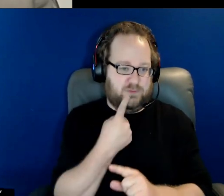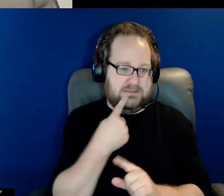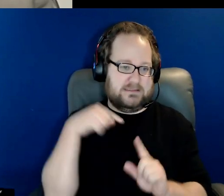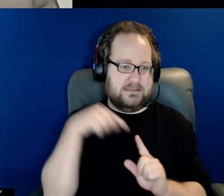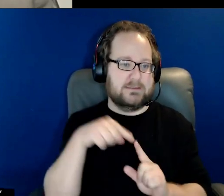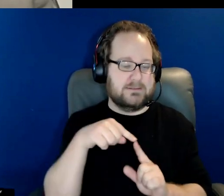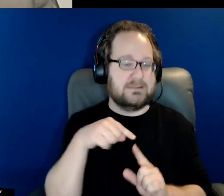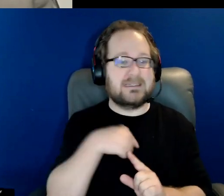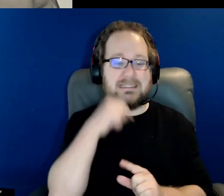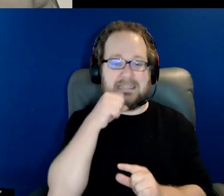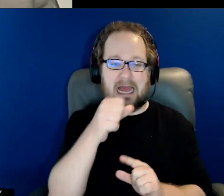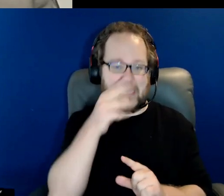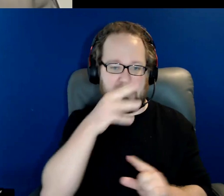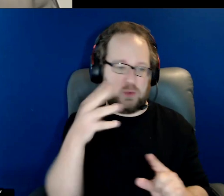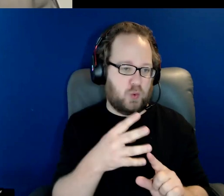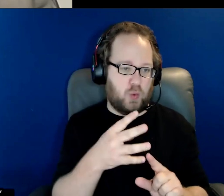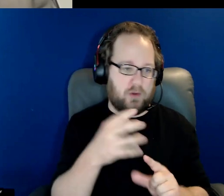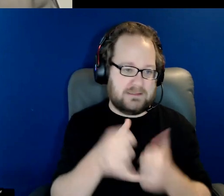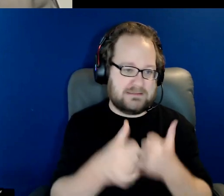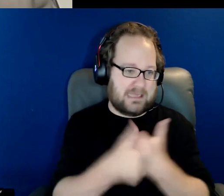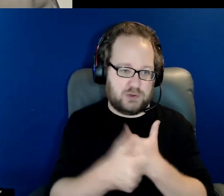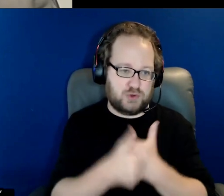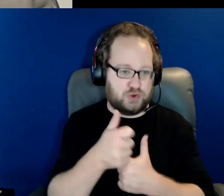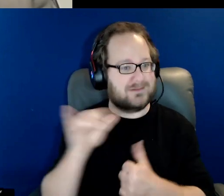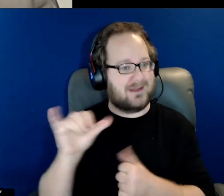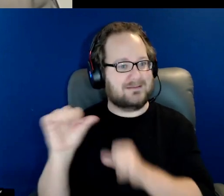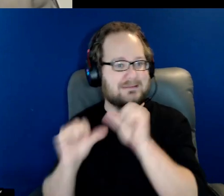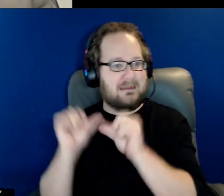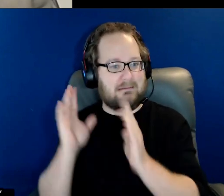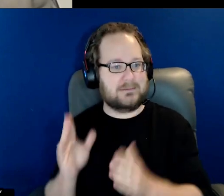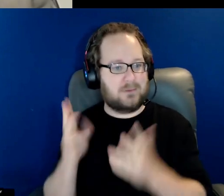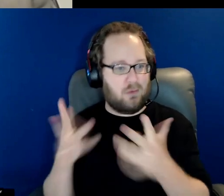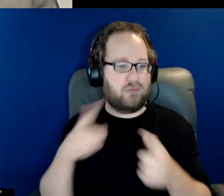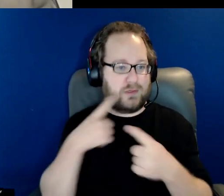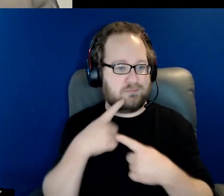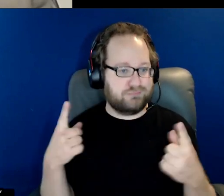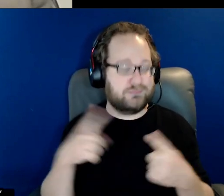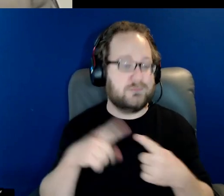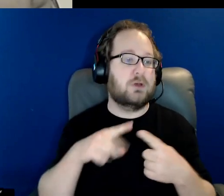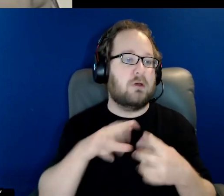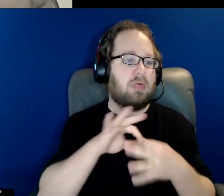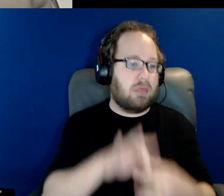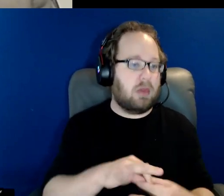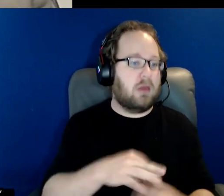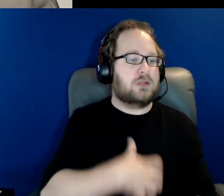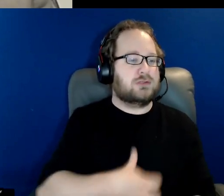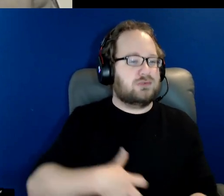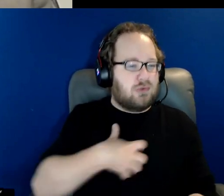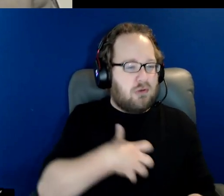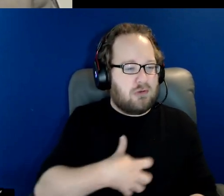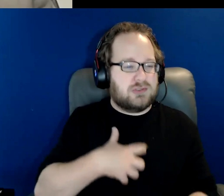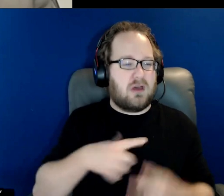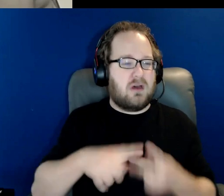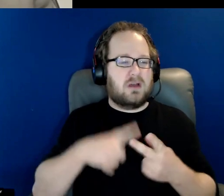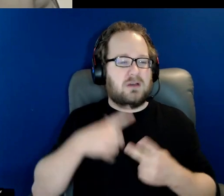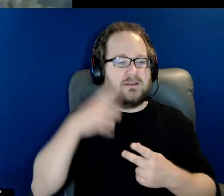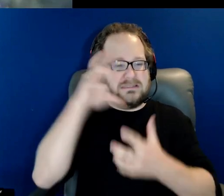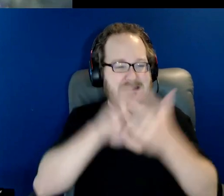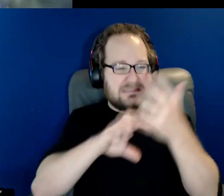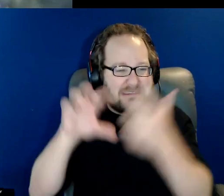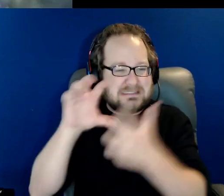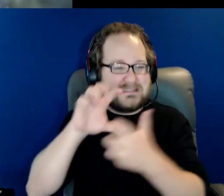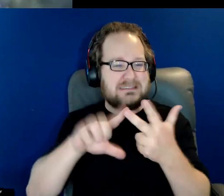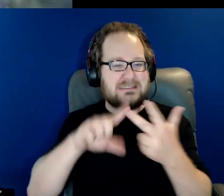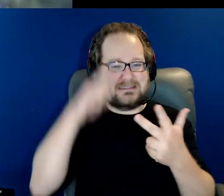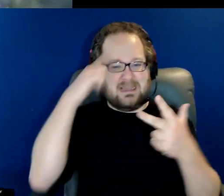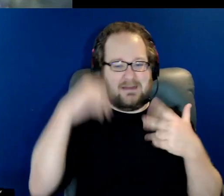signs, as has been said in so many ways when it comes to nausea, dizziness, and fatigue. Others want to add anything else in this? Yeah, I would